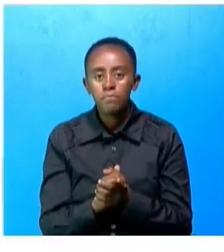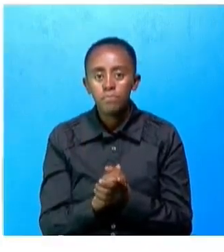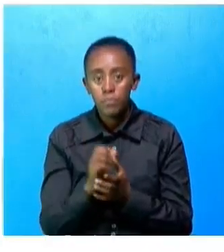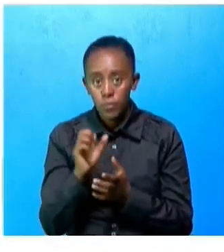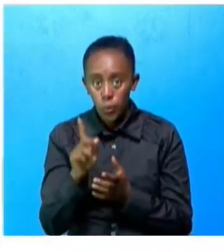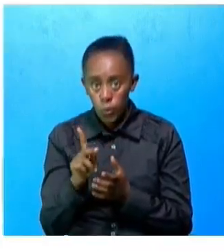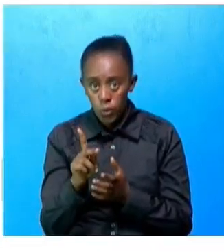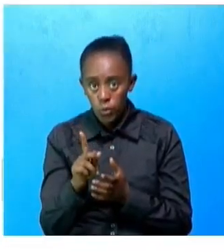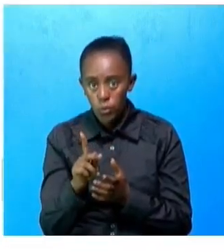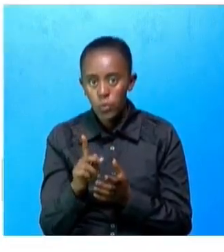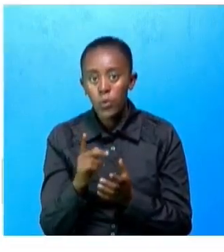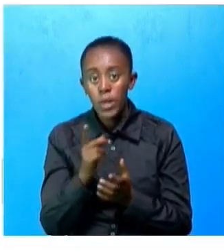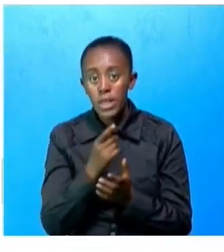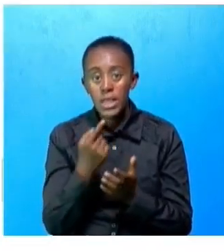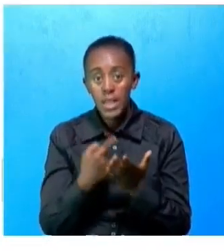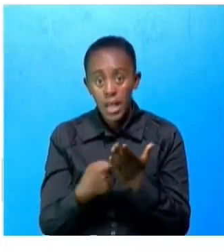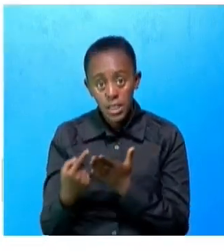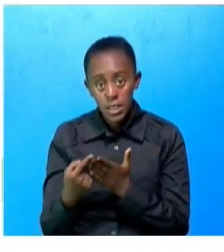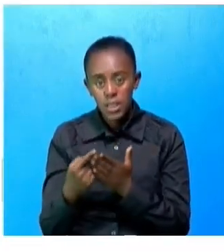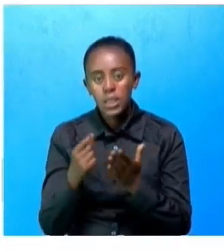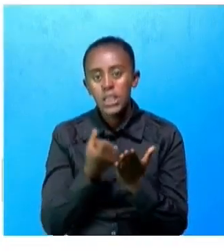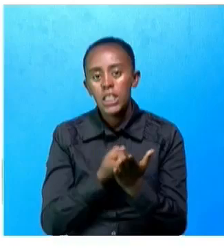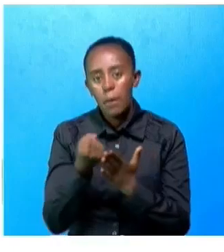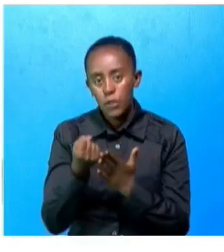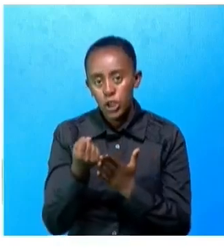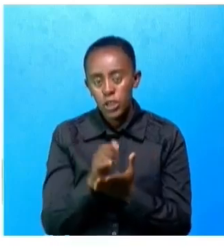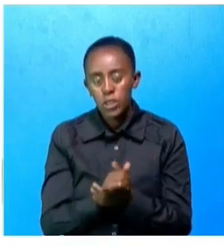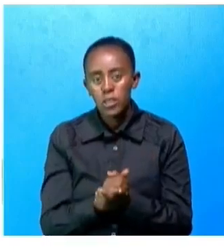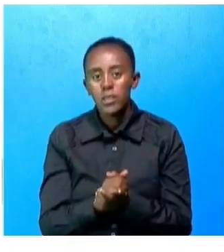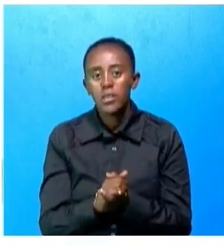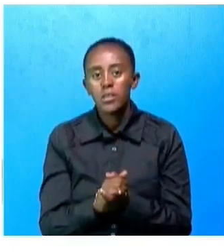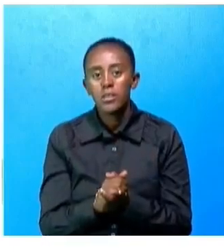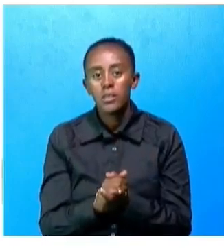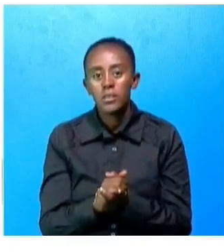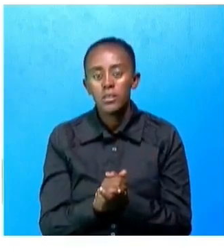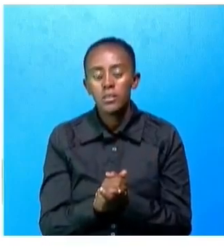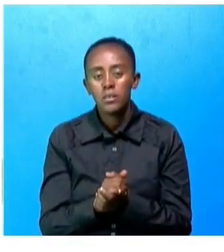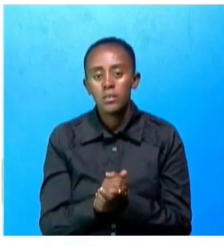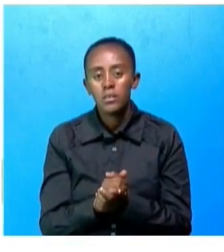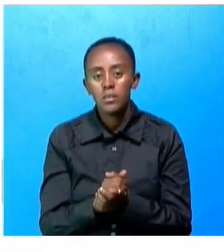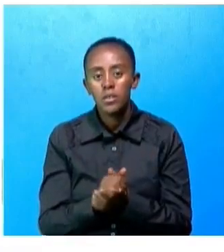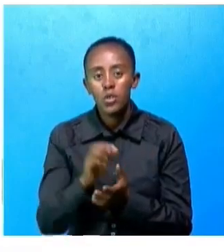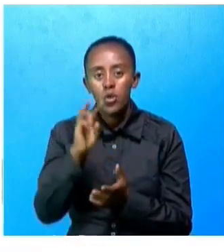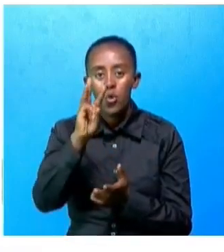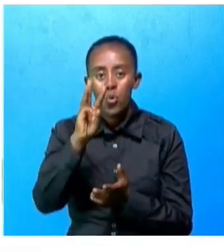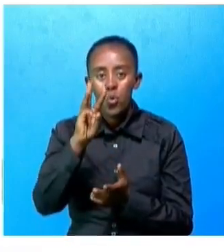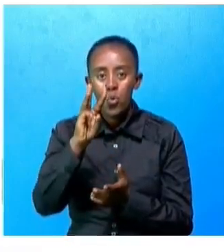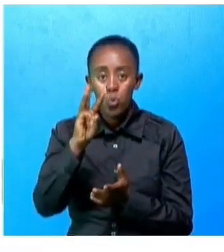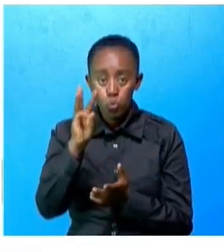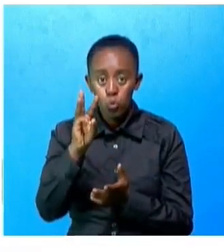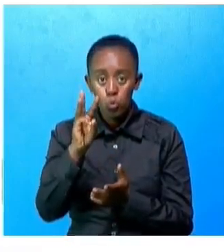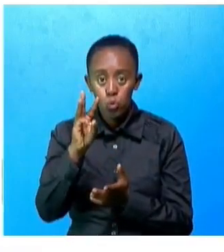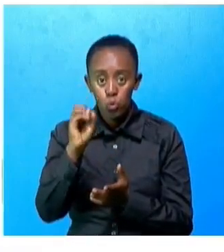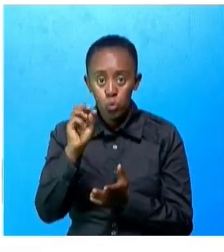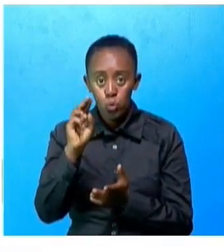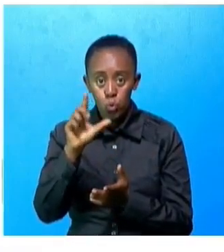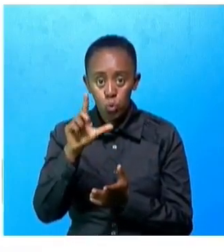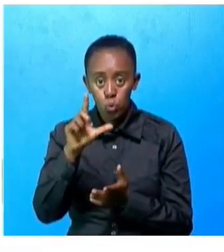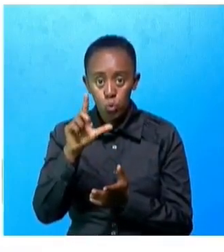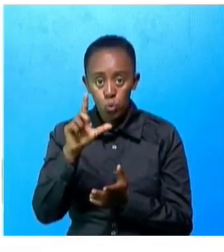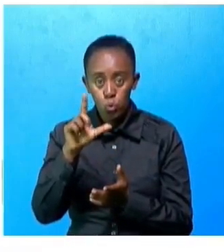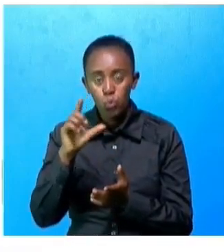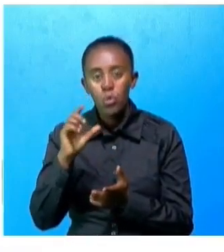Okay? There is a subject. And then also here now, would plus that is